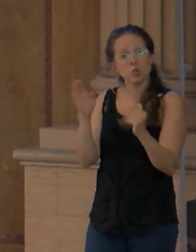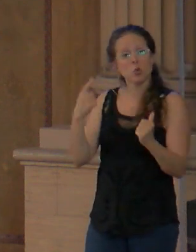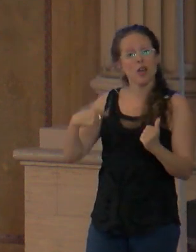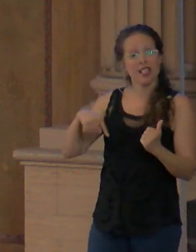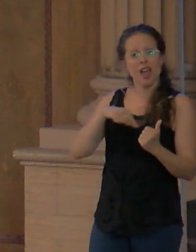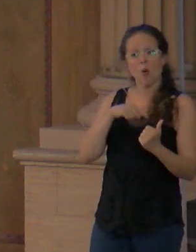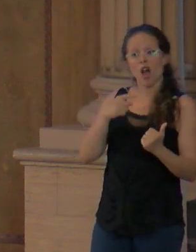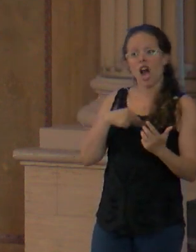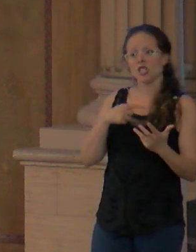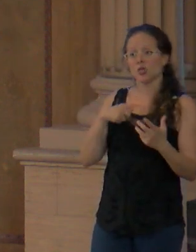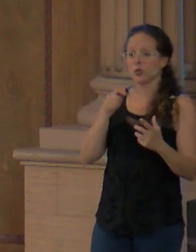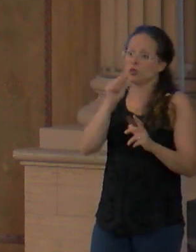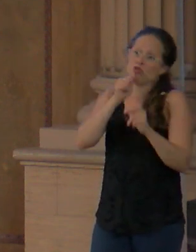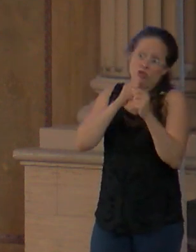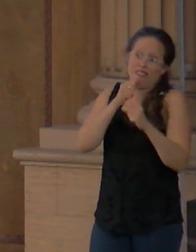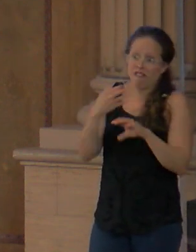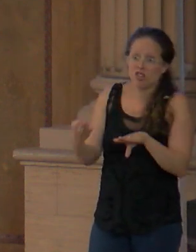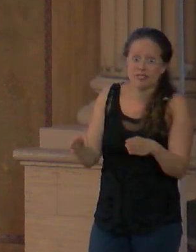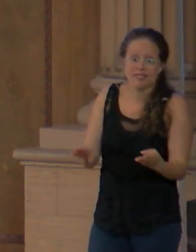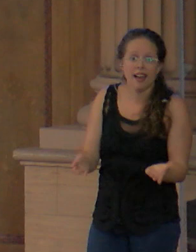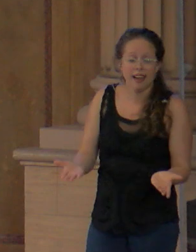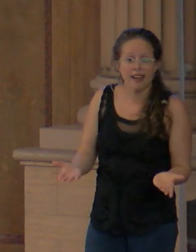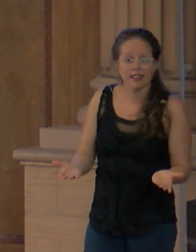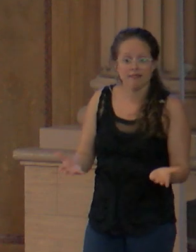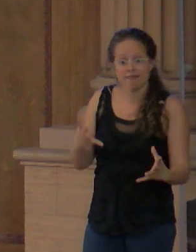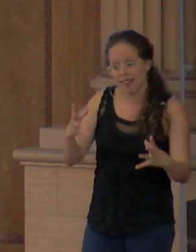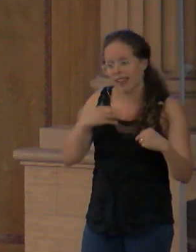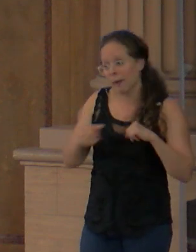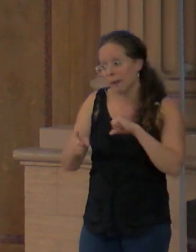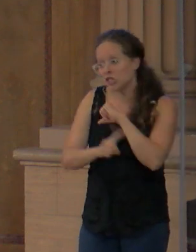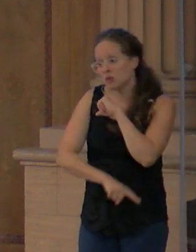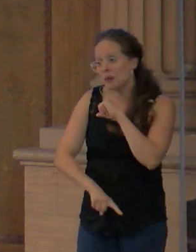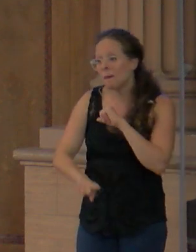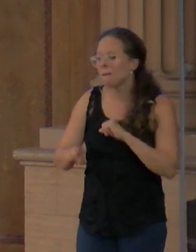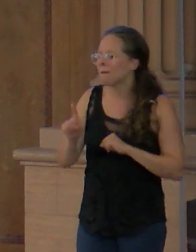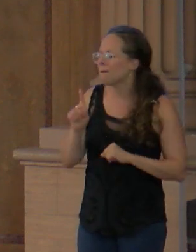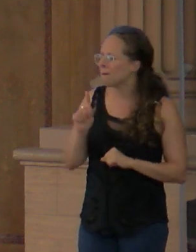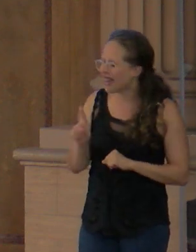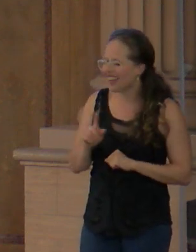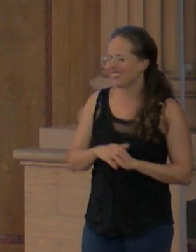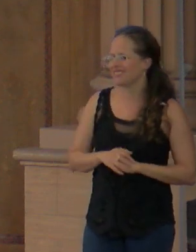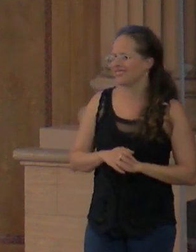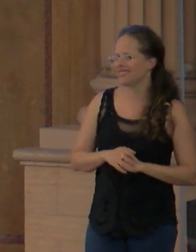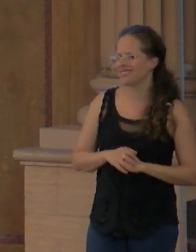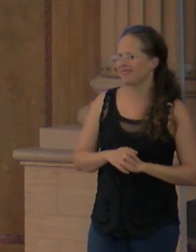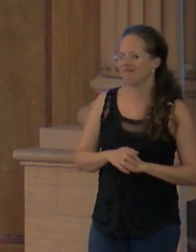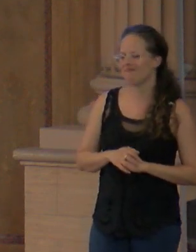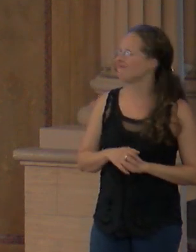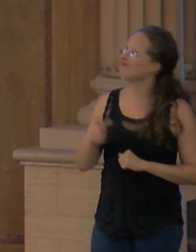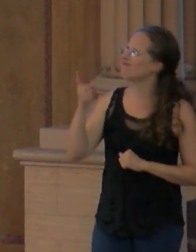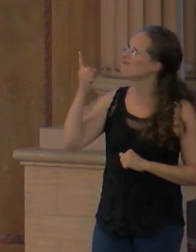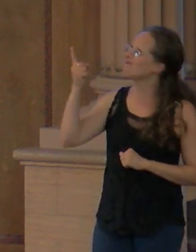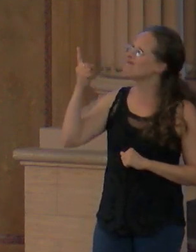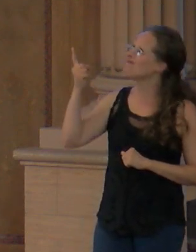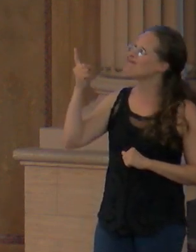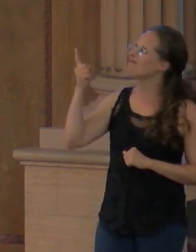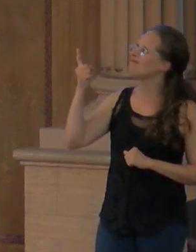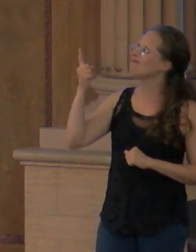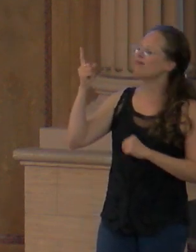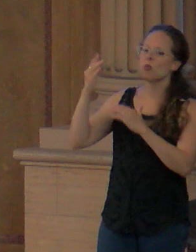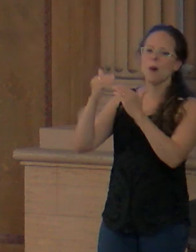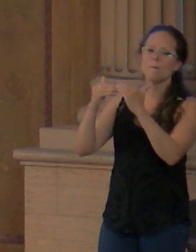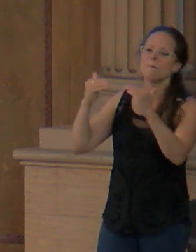away and let us all receive the punishment that we deserve. But he went beyond what was fair.